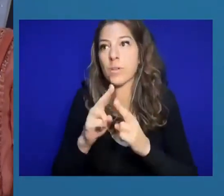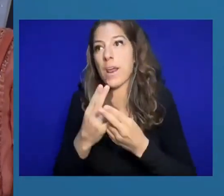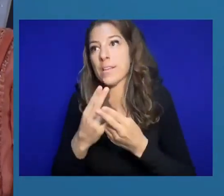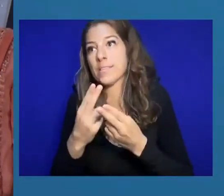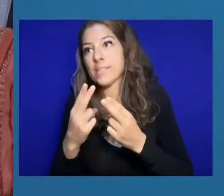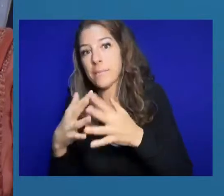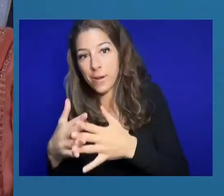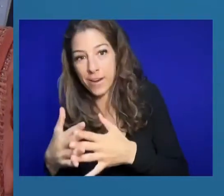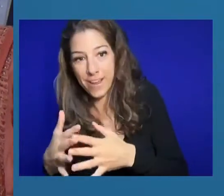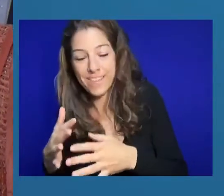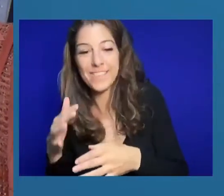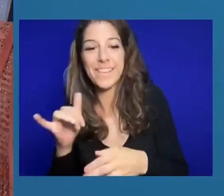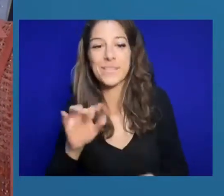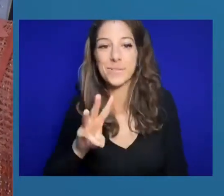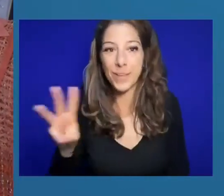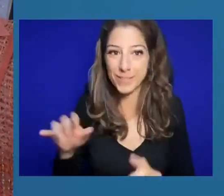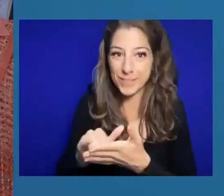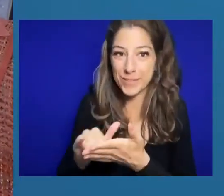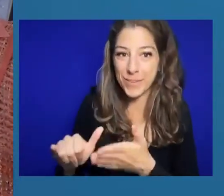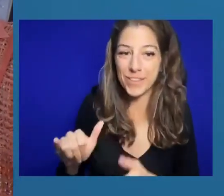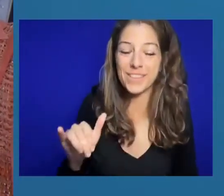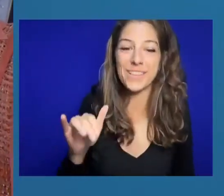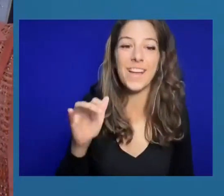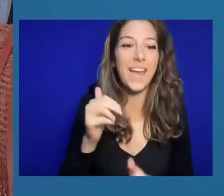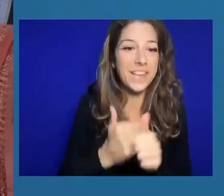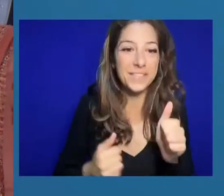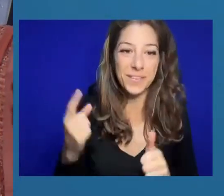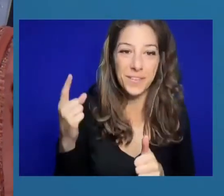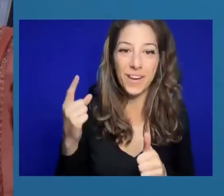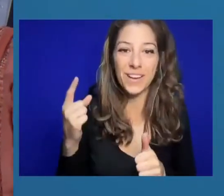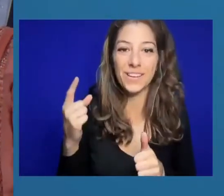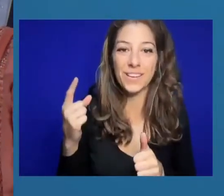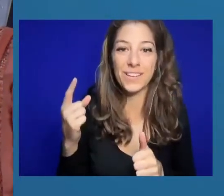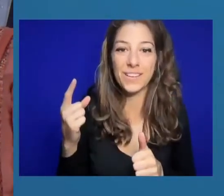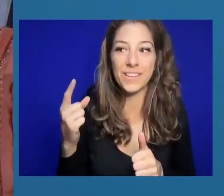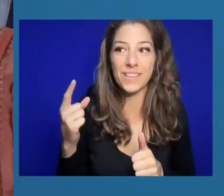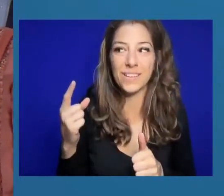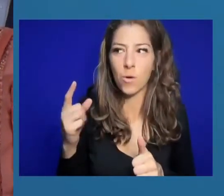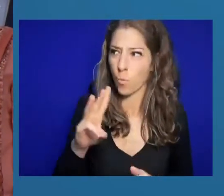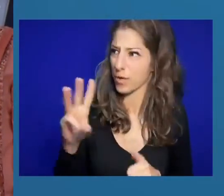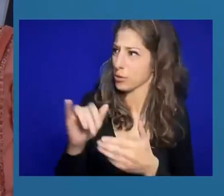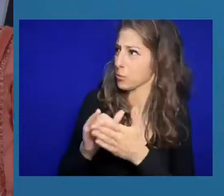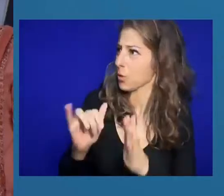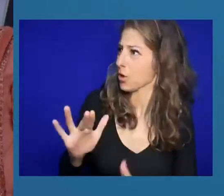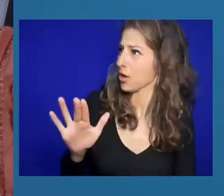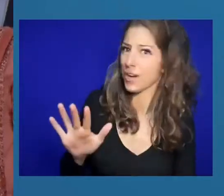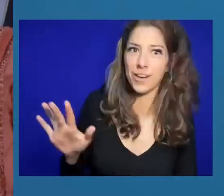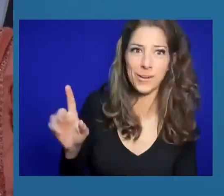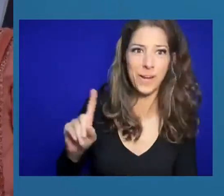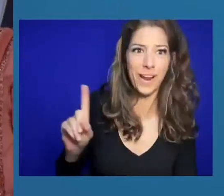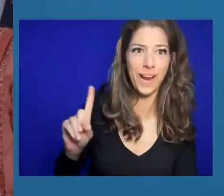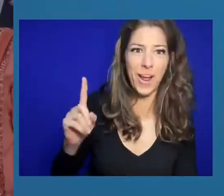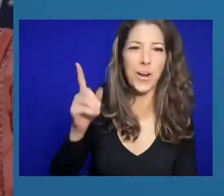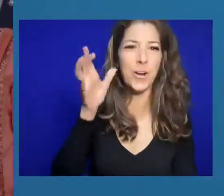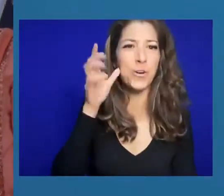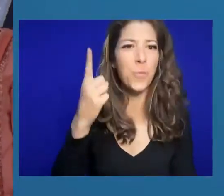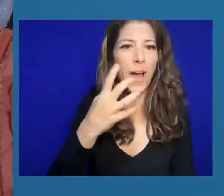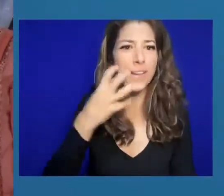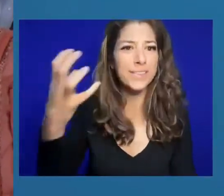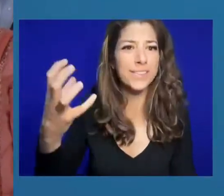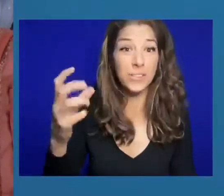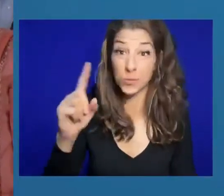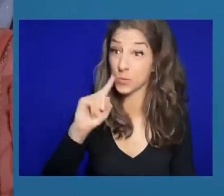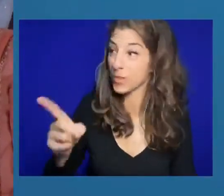is Western New York, where everybody, we got a Western New Yorker out there? Really? Where